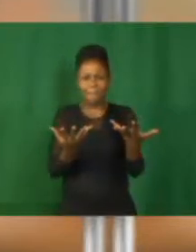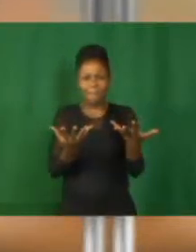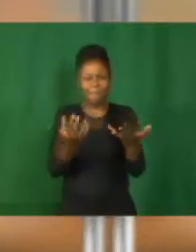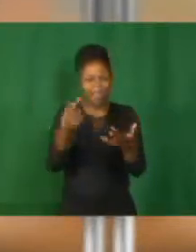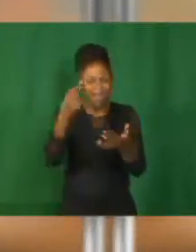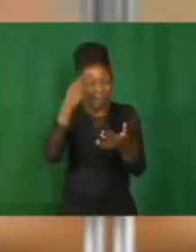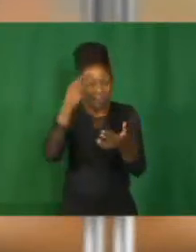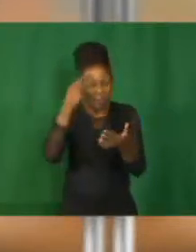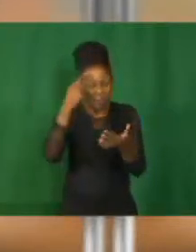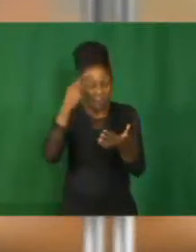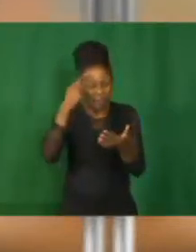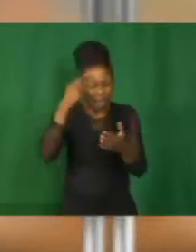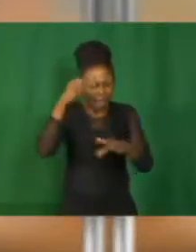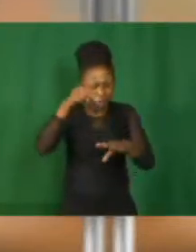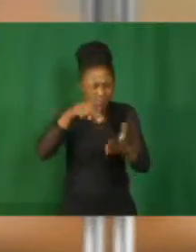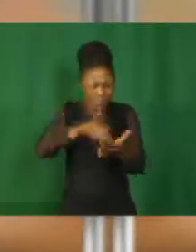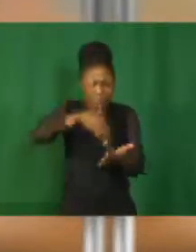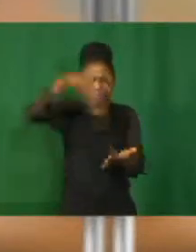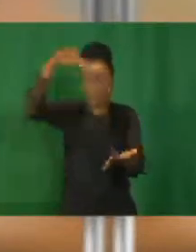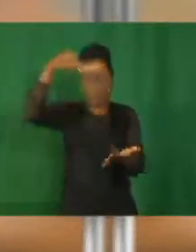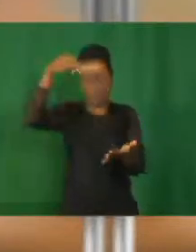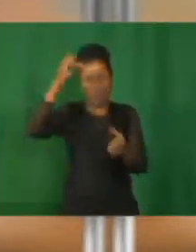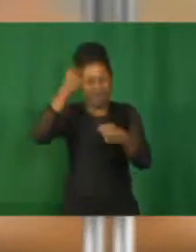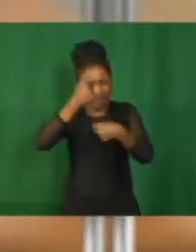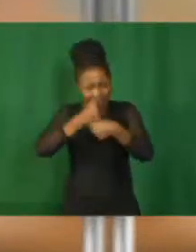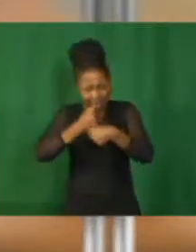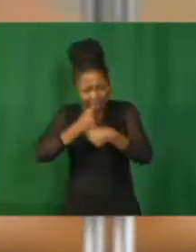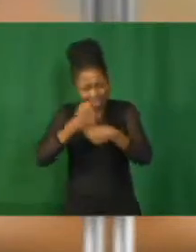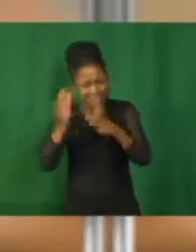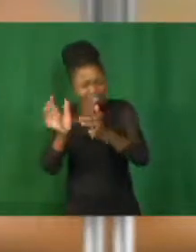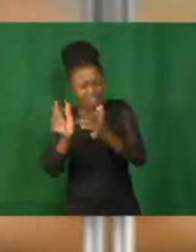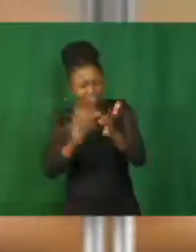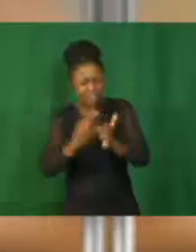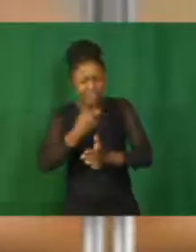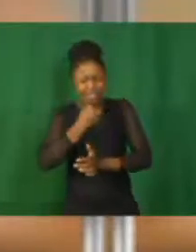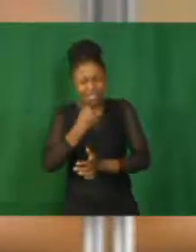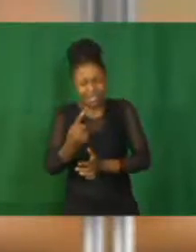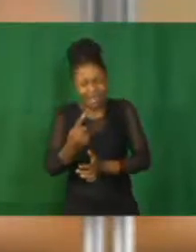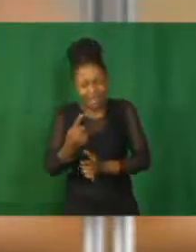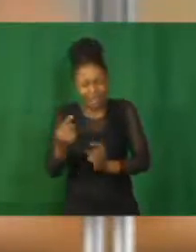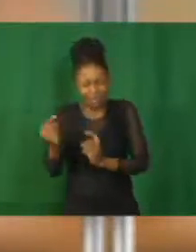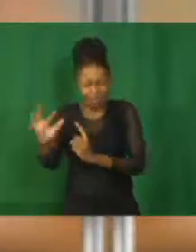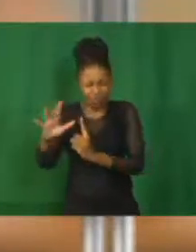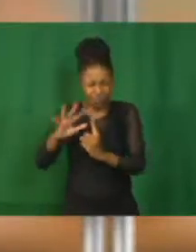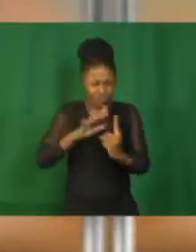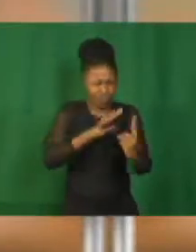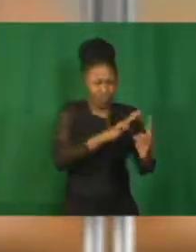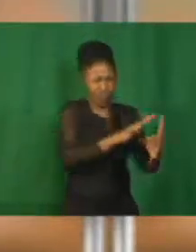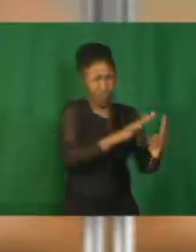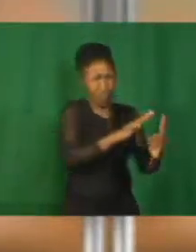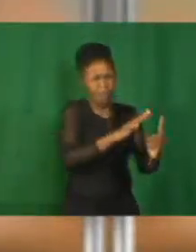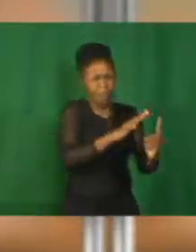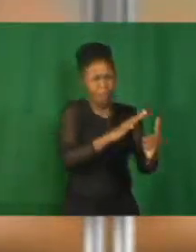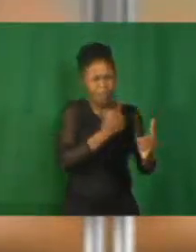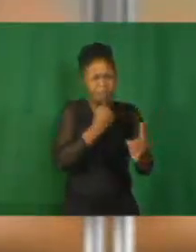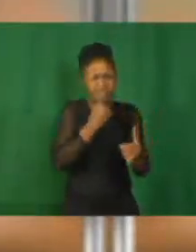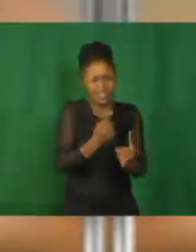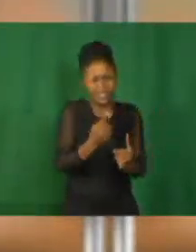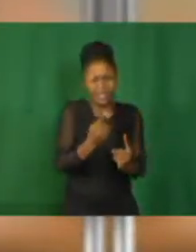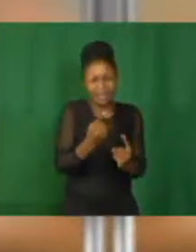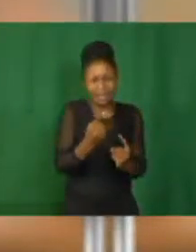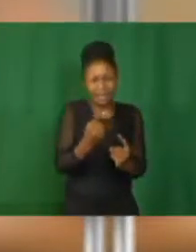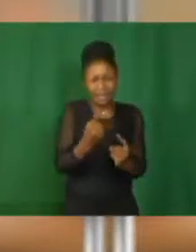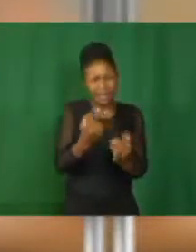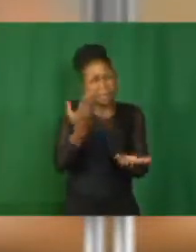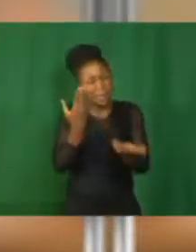apostles, but because he told his apostles, it doesn't mean that the disciples, before I proceed